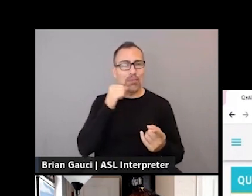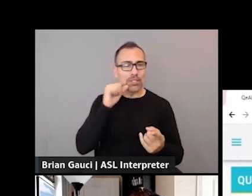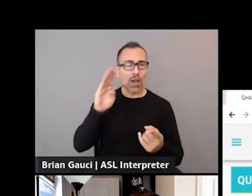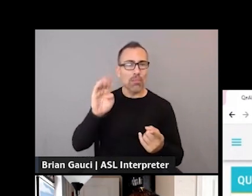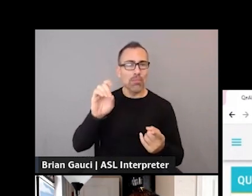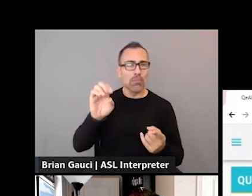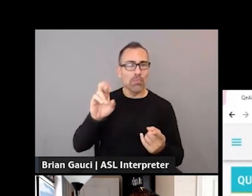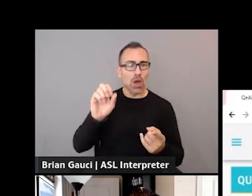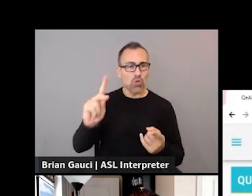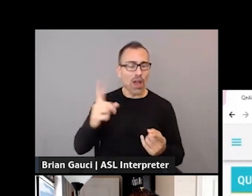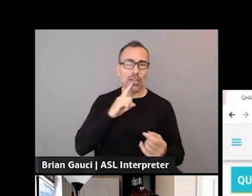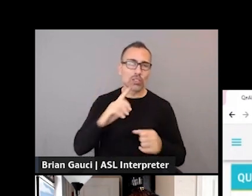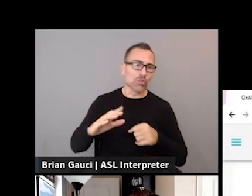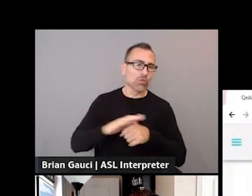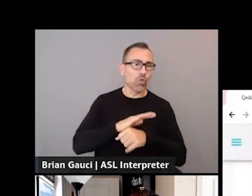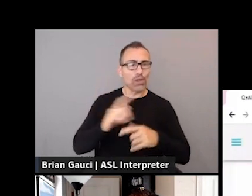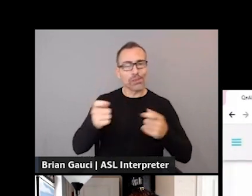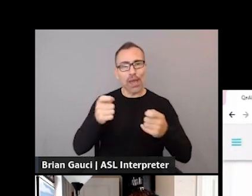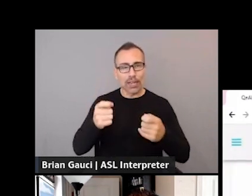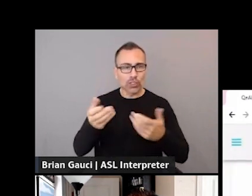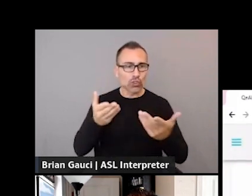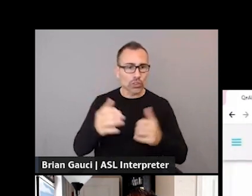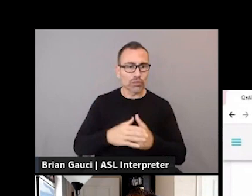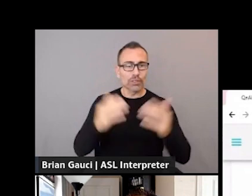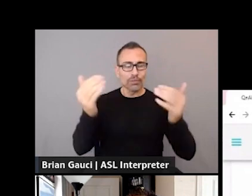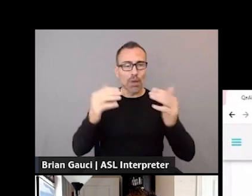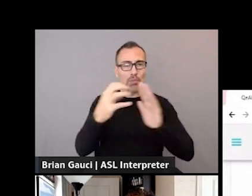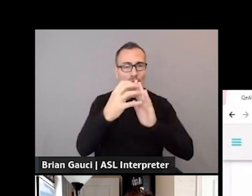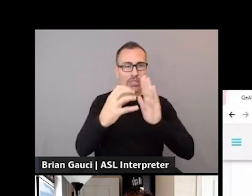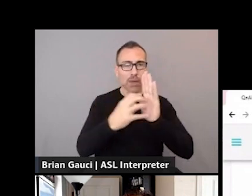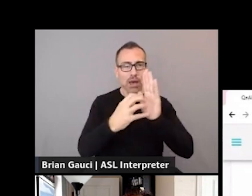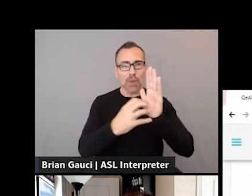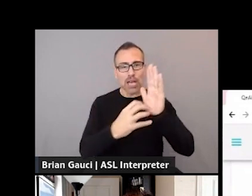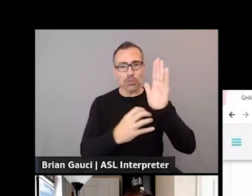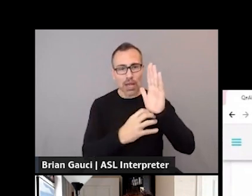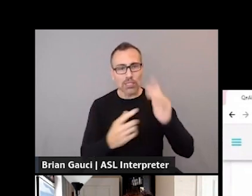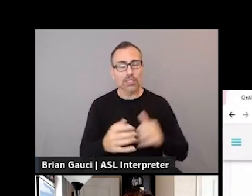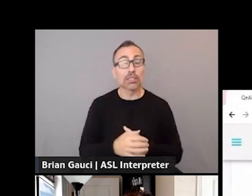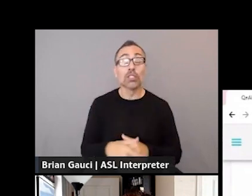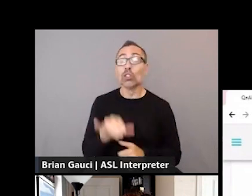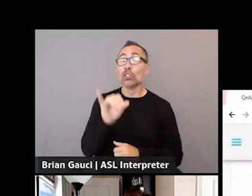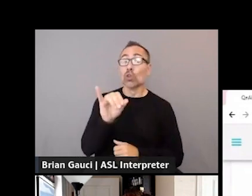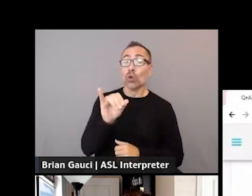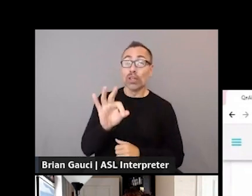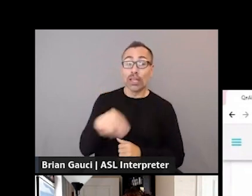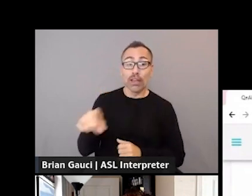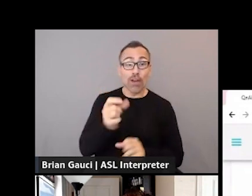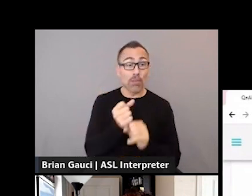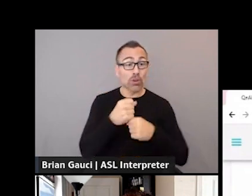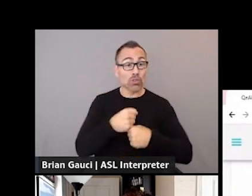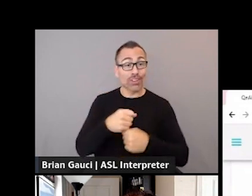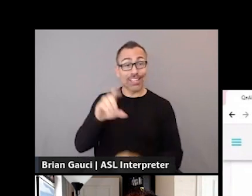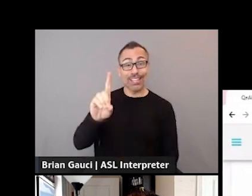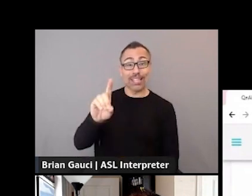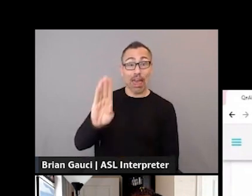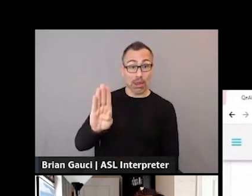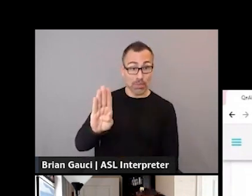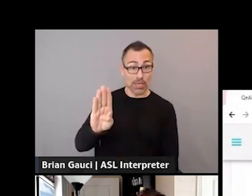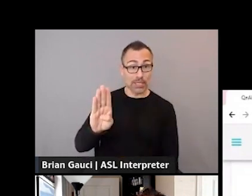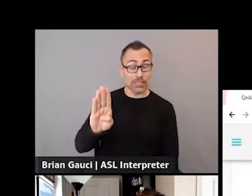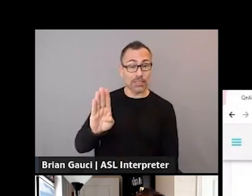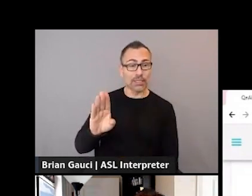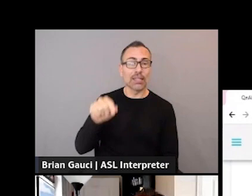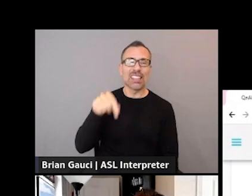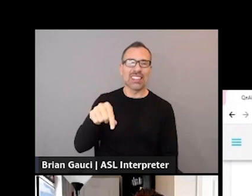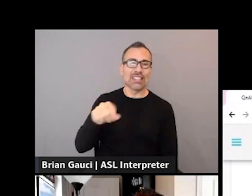is a fully managed service. Here's another passage. Provision throughput. So if I'm going to create a database, basically, I mean, this is a